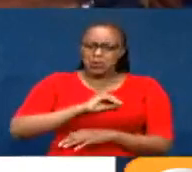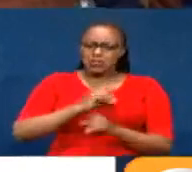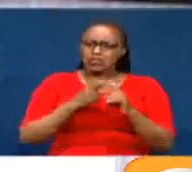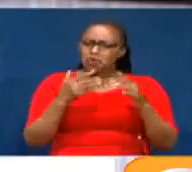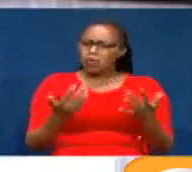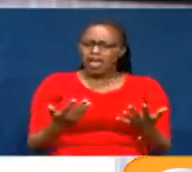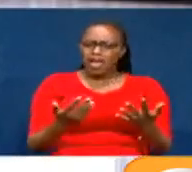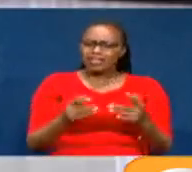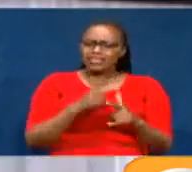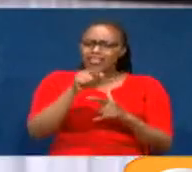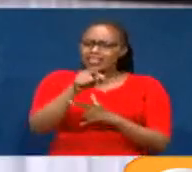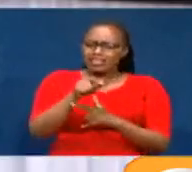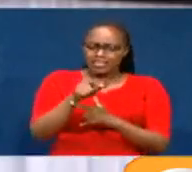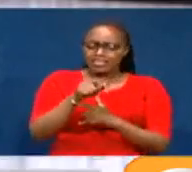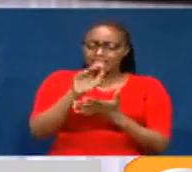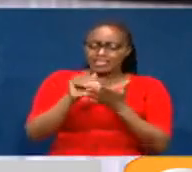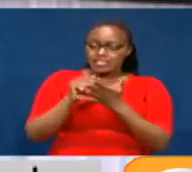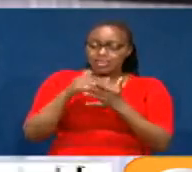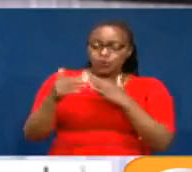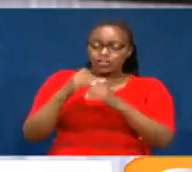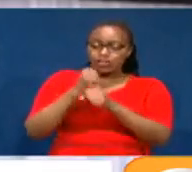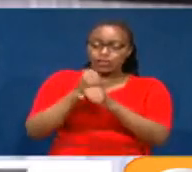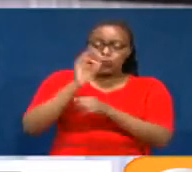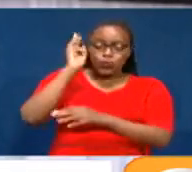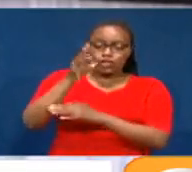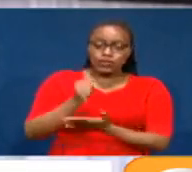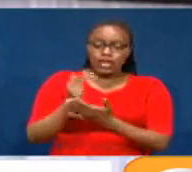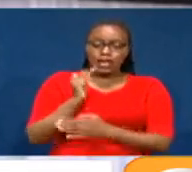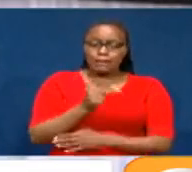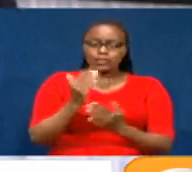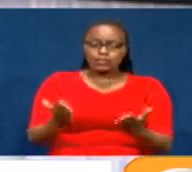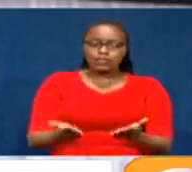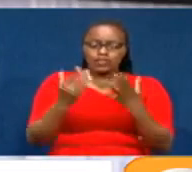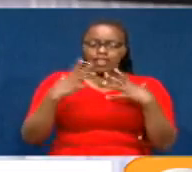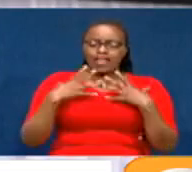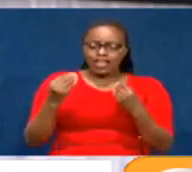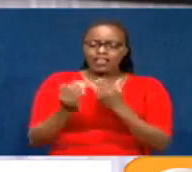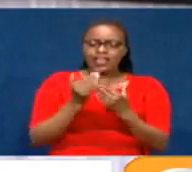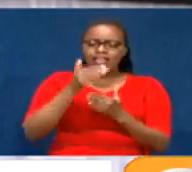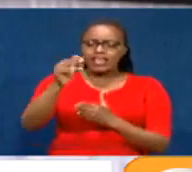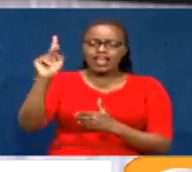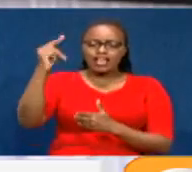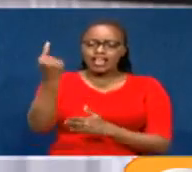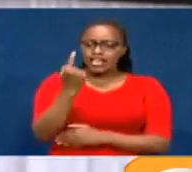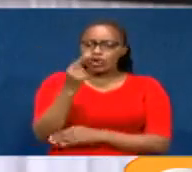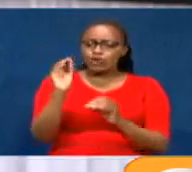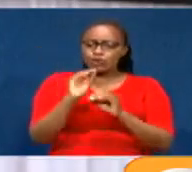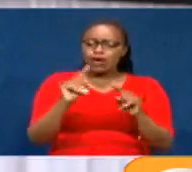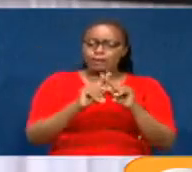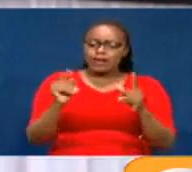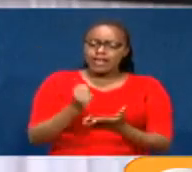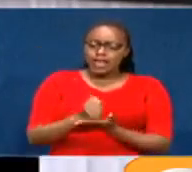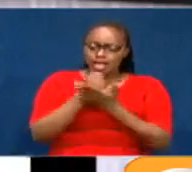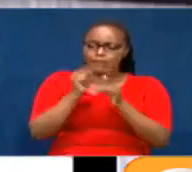what this facility is going to do to help us improve healthcare, not just in Kenya, to help us